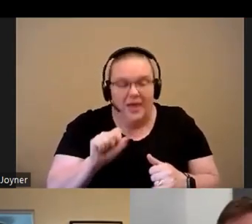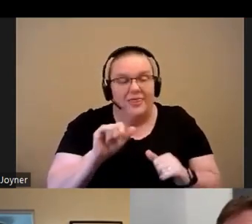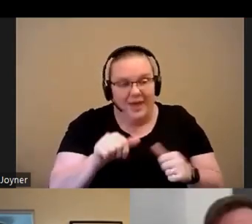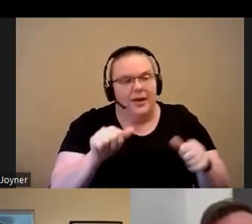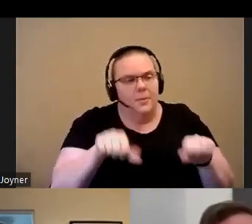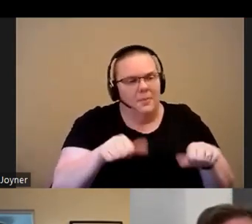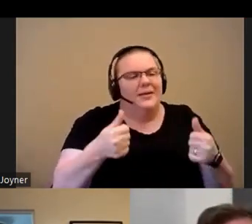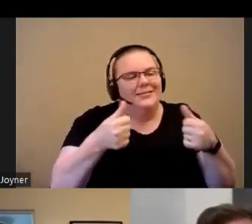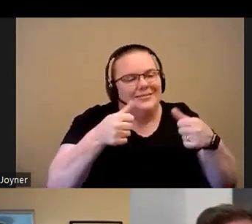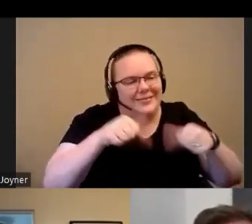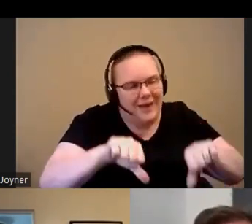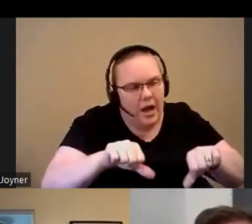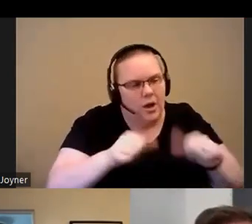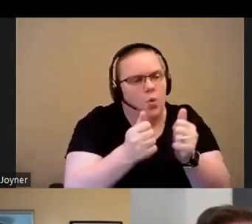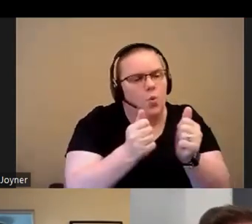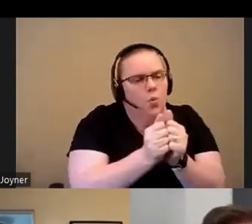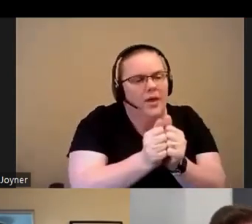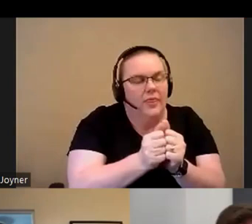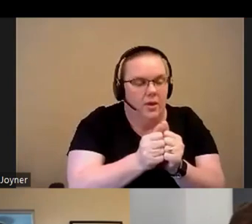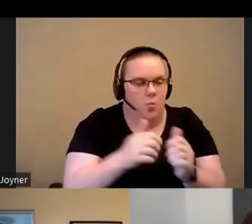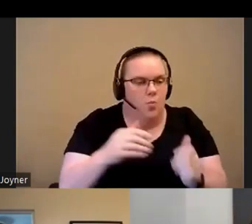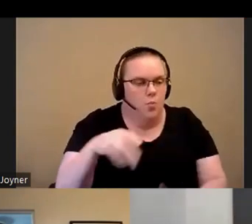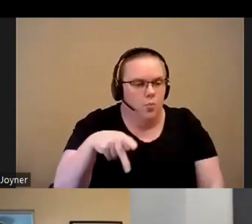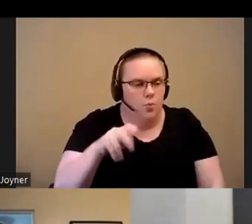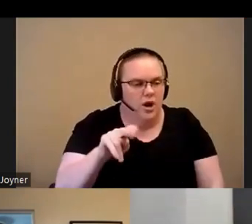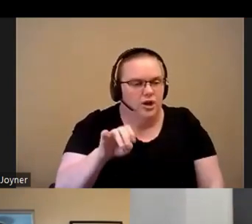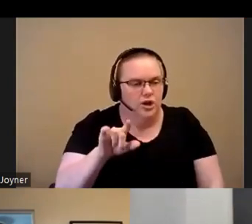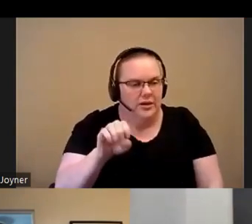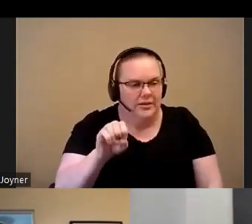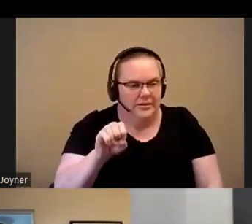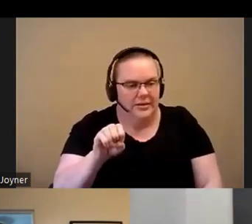prejudice, and that could make future petitions harder.